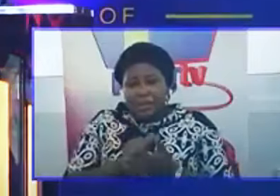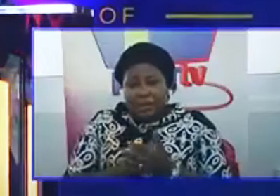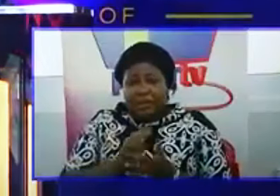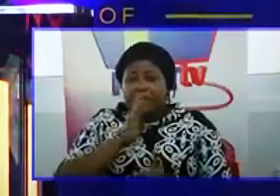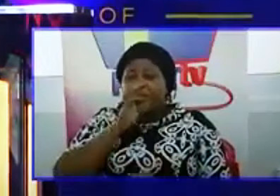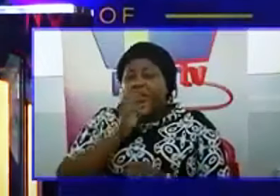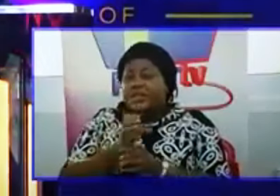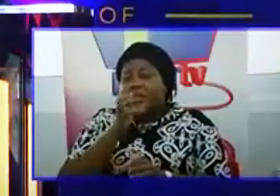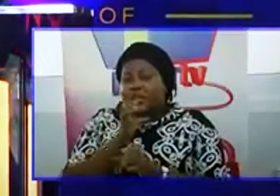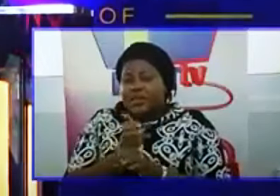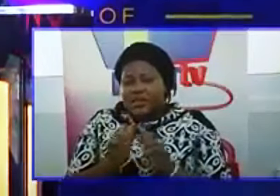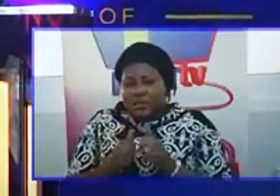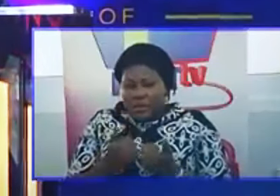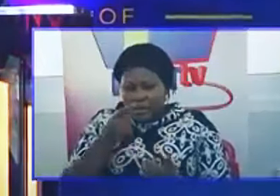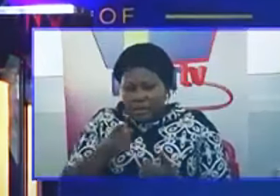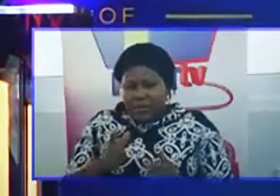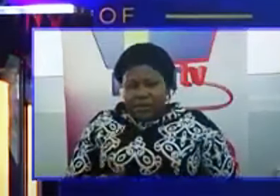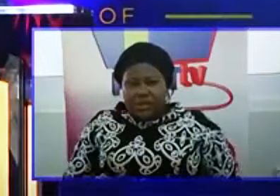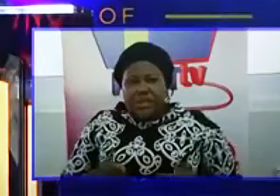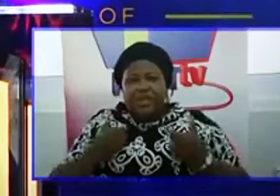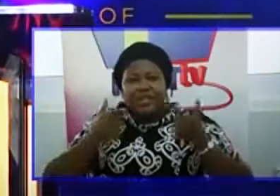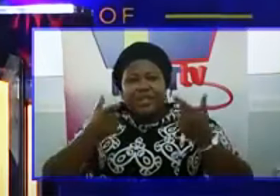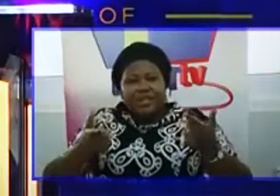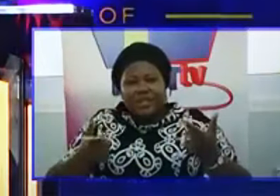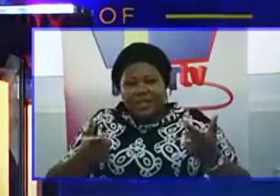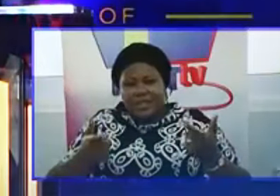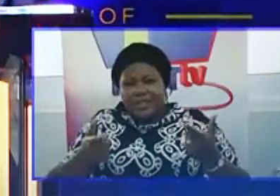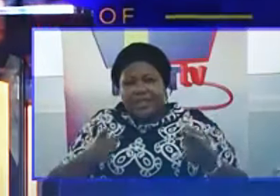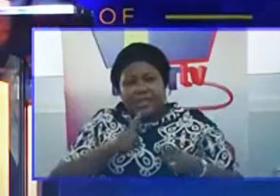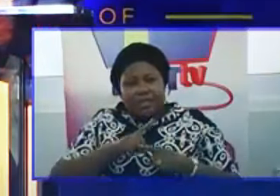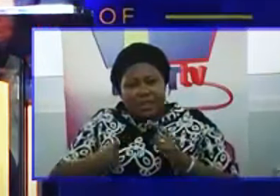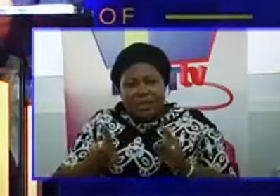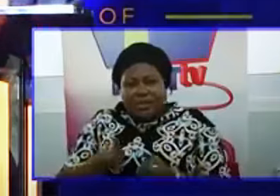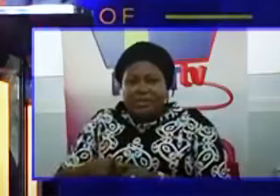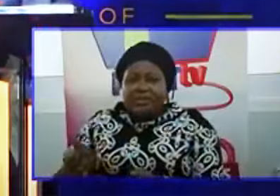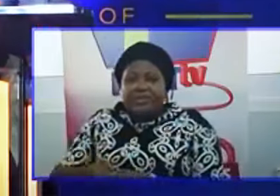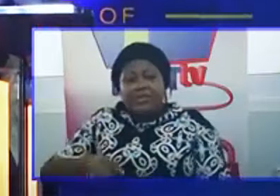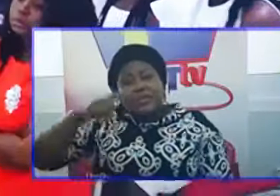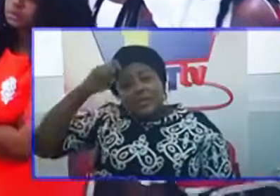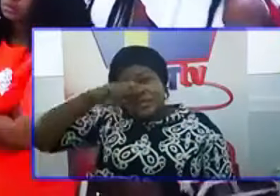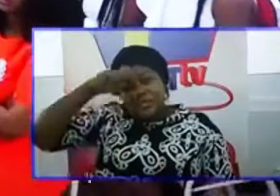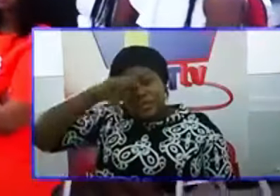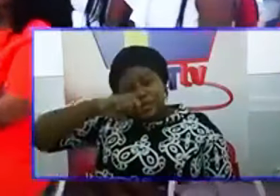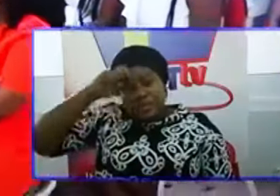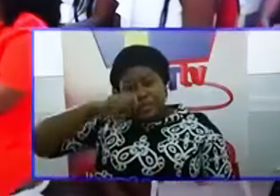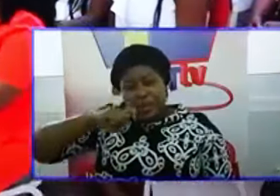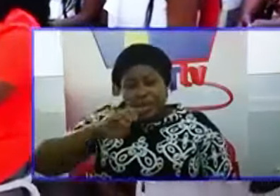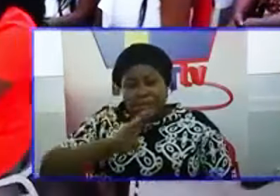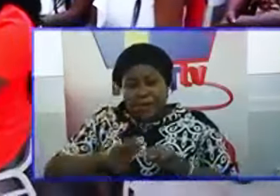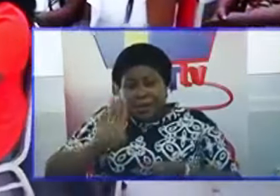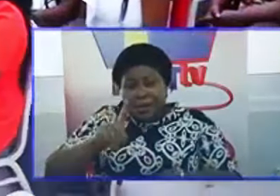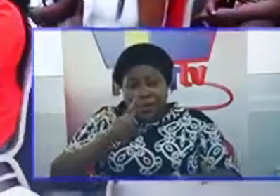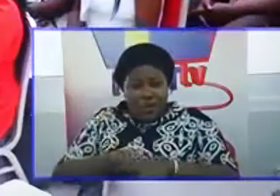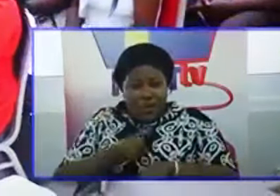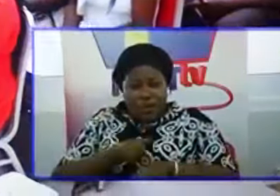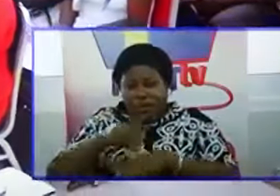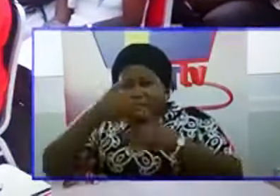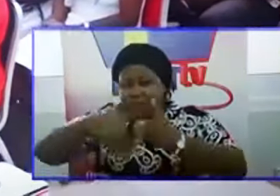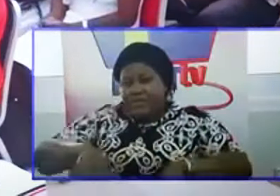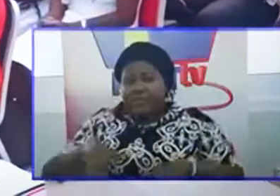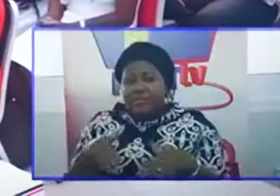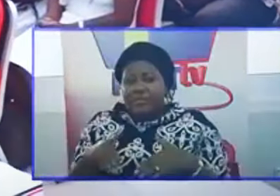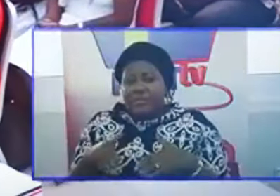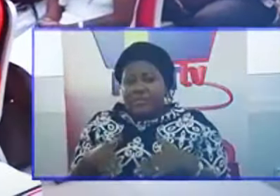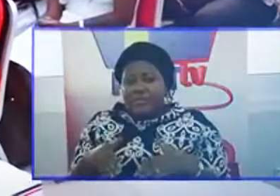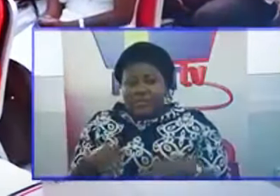you live. Not as unwise, as wise. Because the days are evil. When he was talking about the